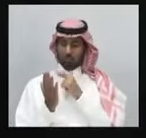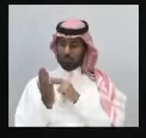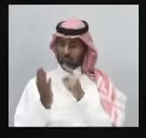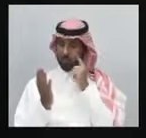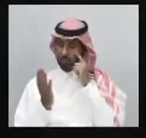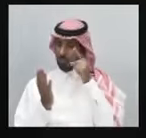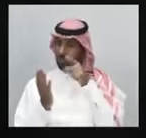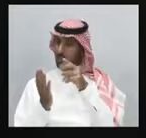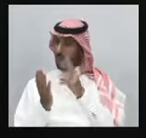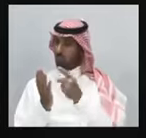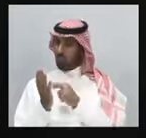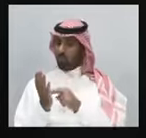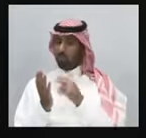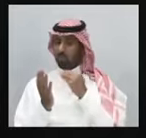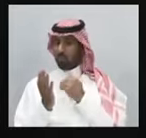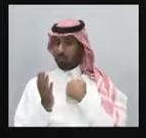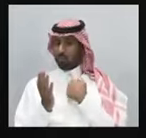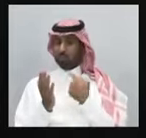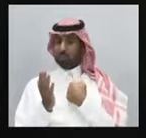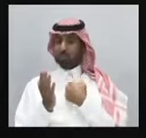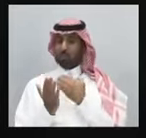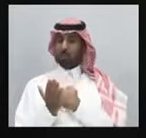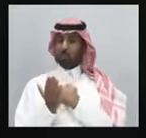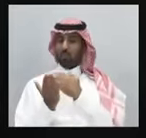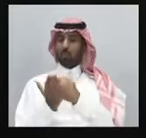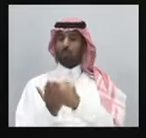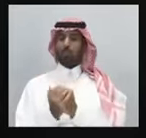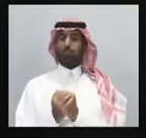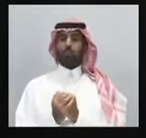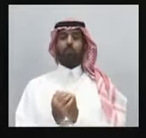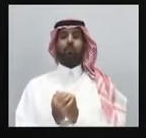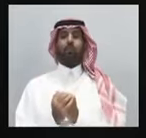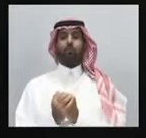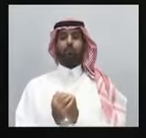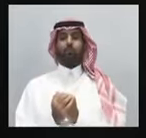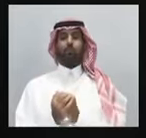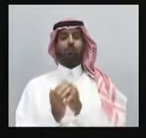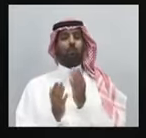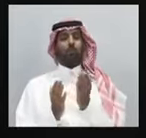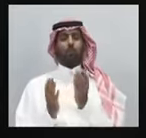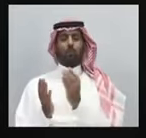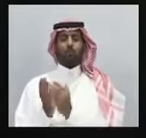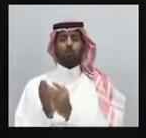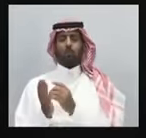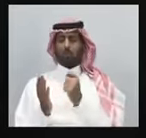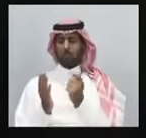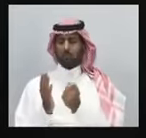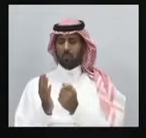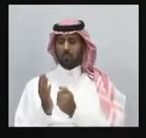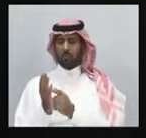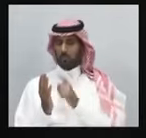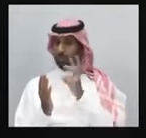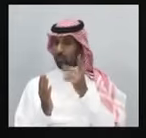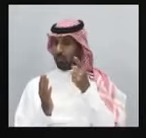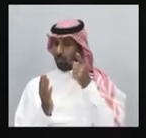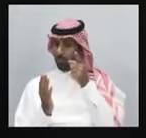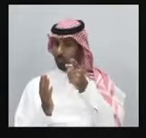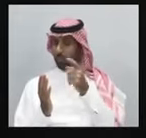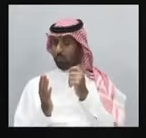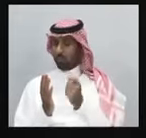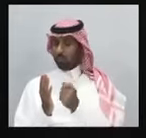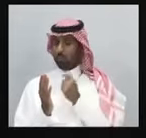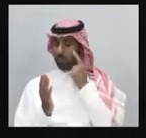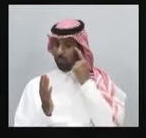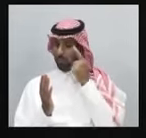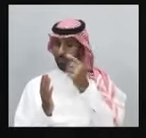Okay? What are the things that you will write in that cover letter? There are certain